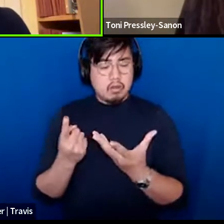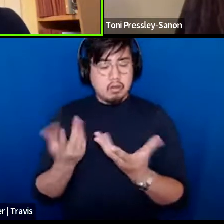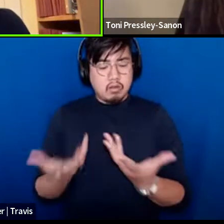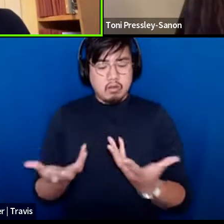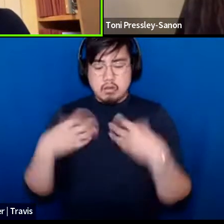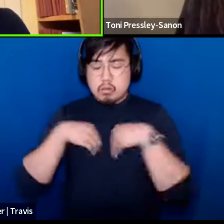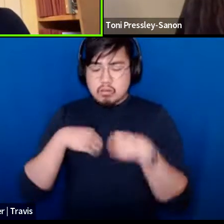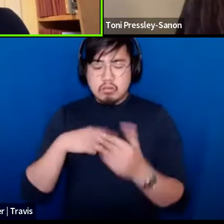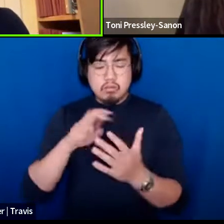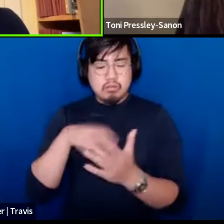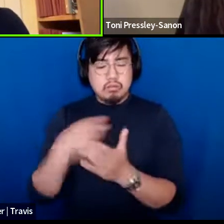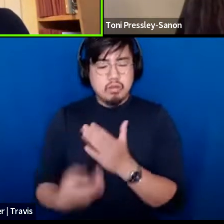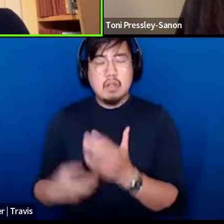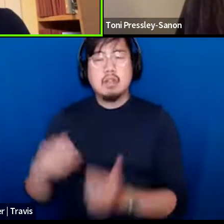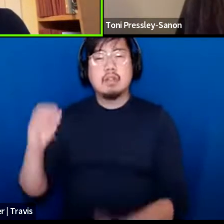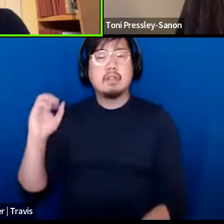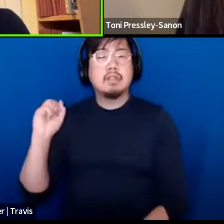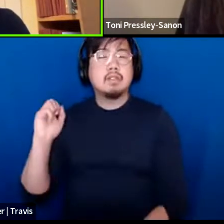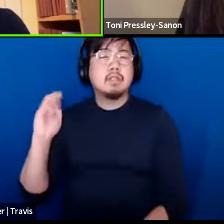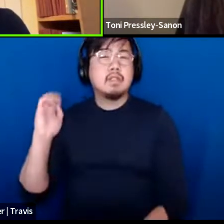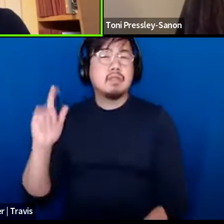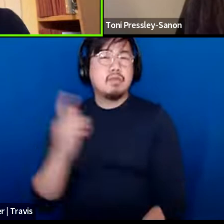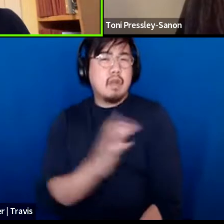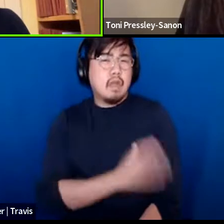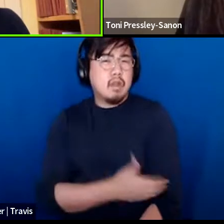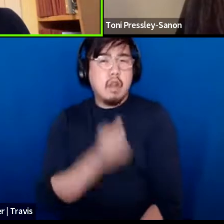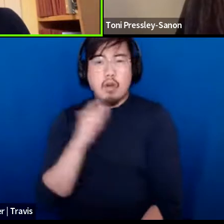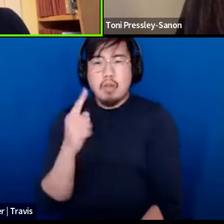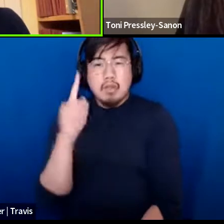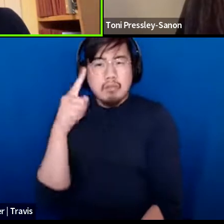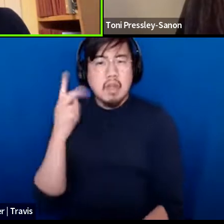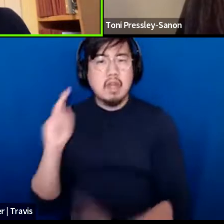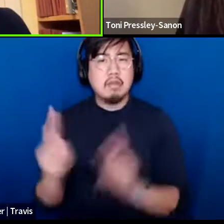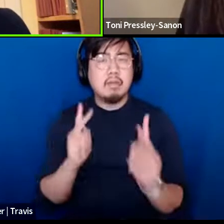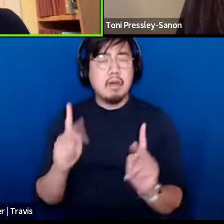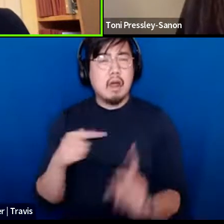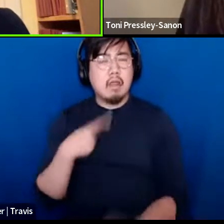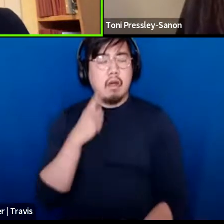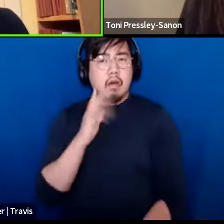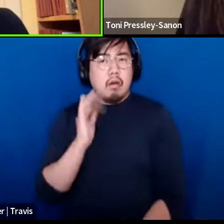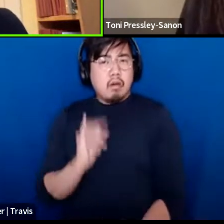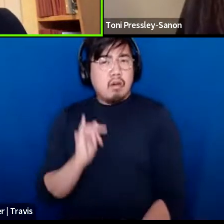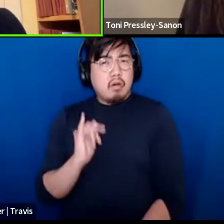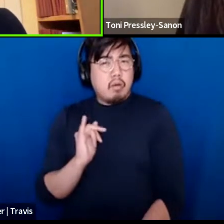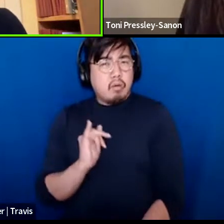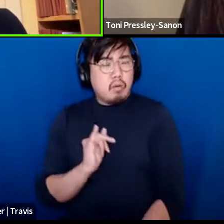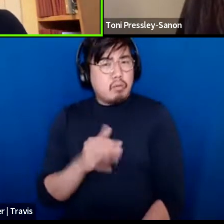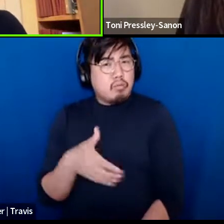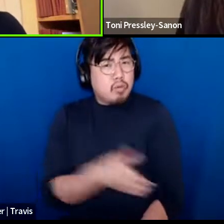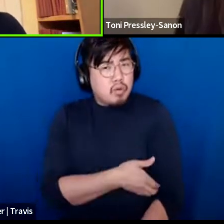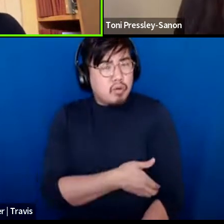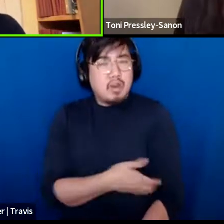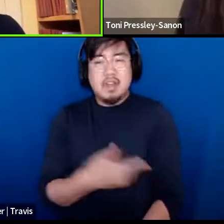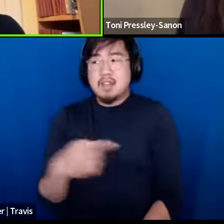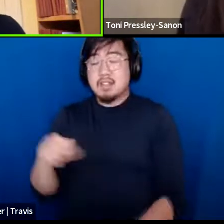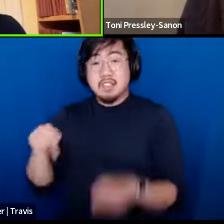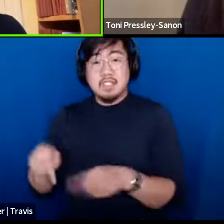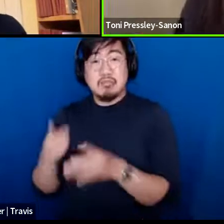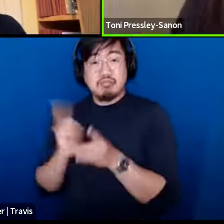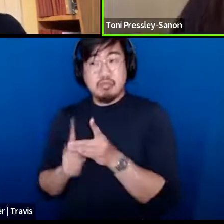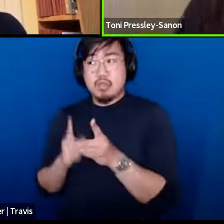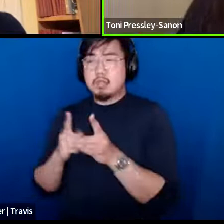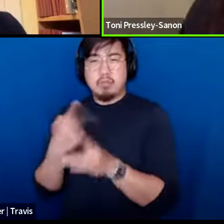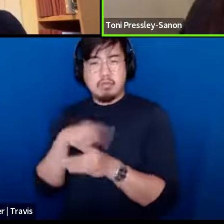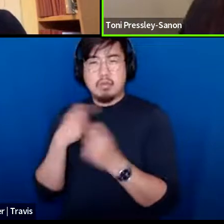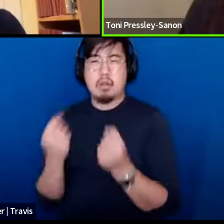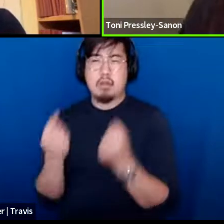all people, not just Black folk, I think there's something so profound. And we get this in Buddhism, not in all traditions,